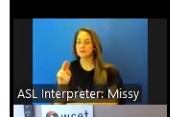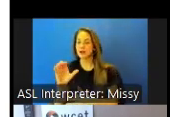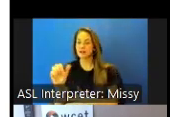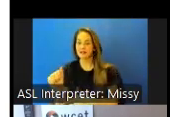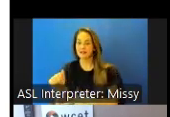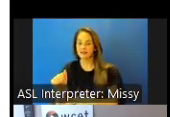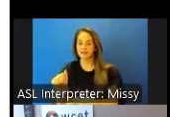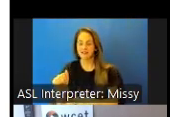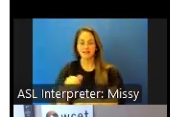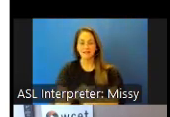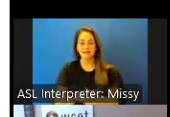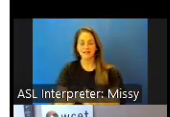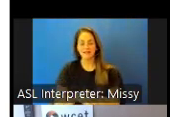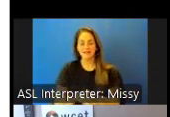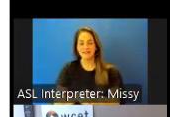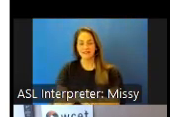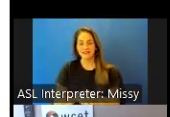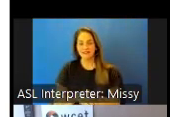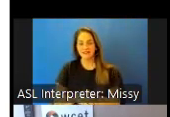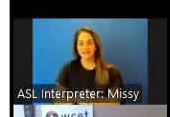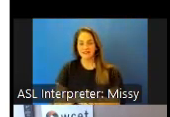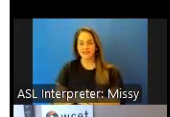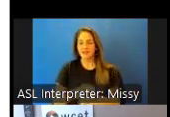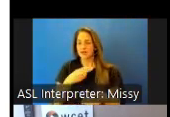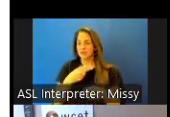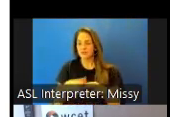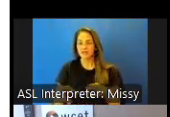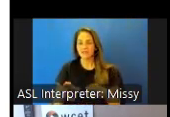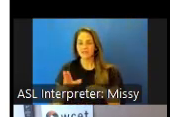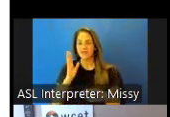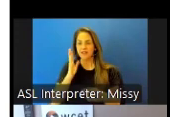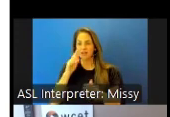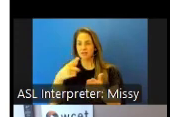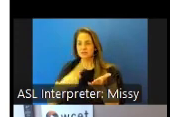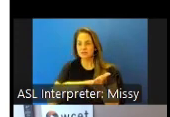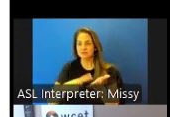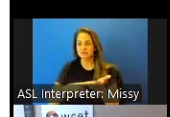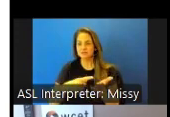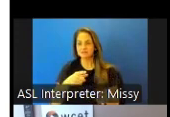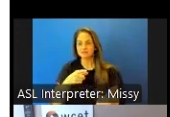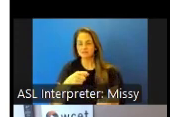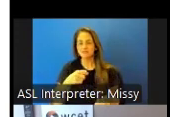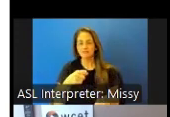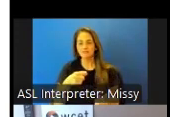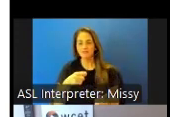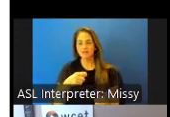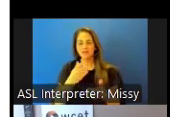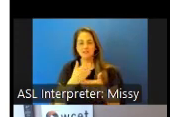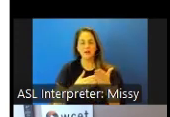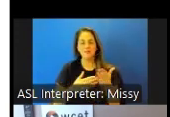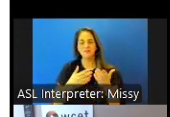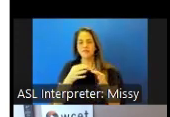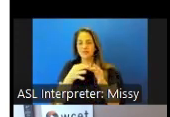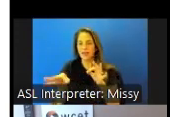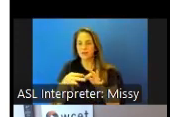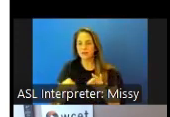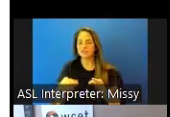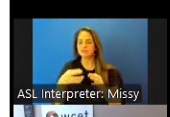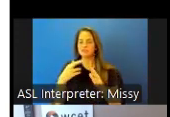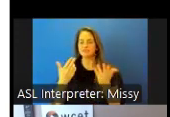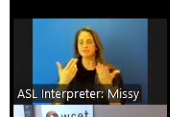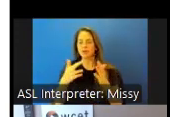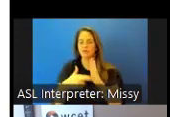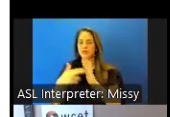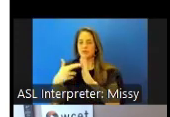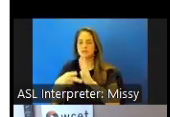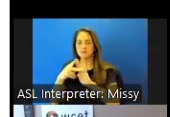I'm going to just briefly run through some of the regulatory language to give you a basic understanding.